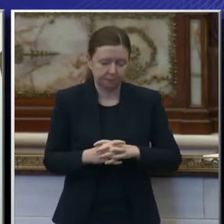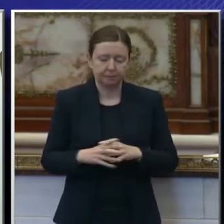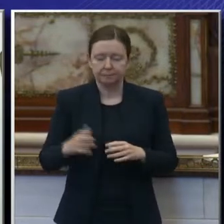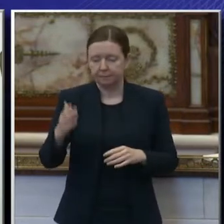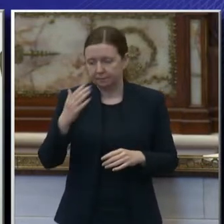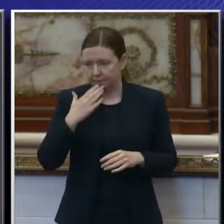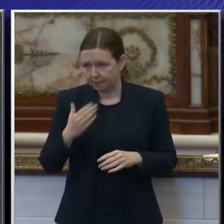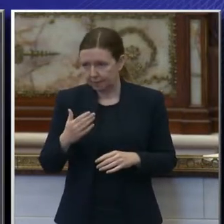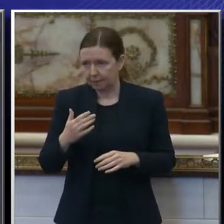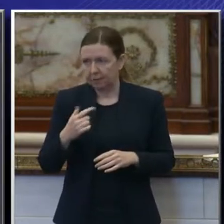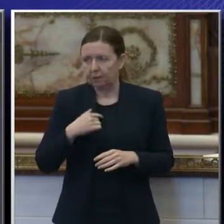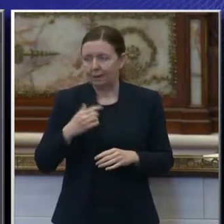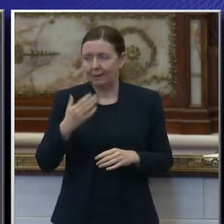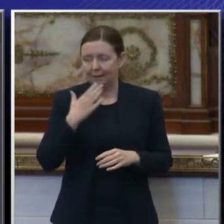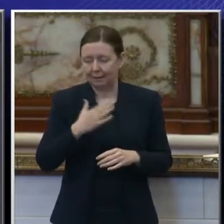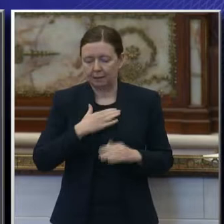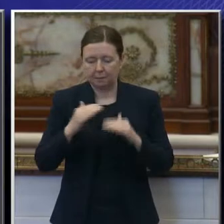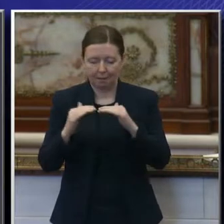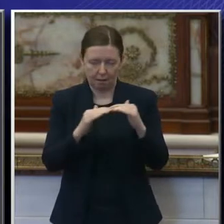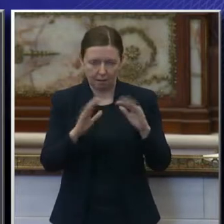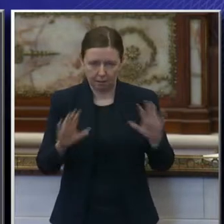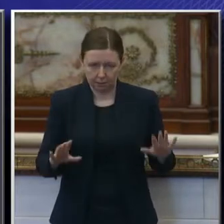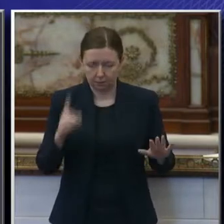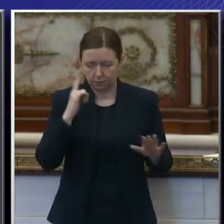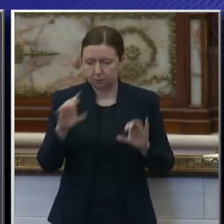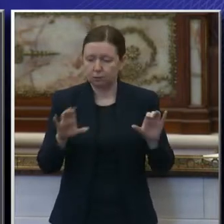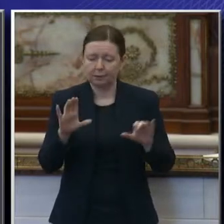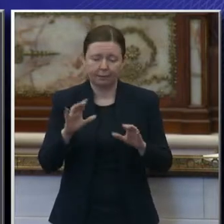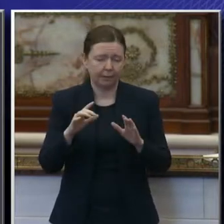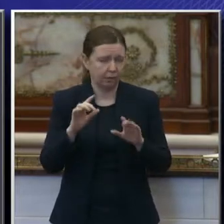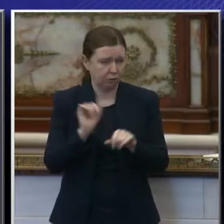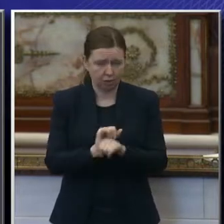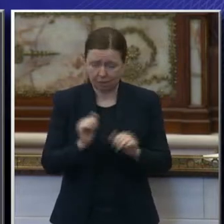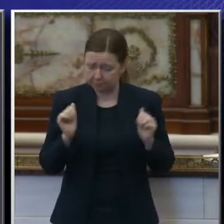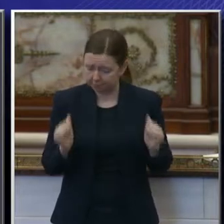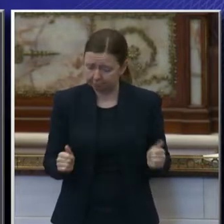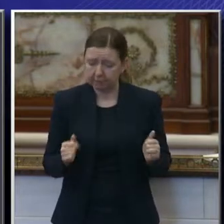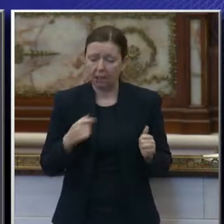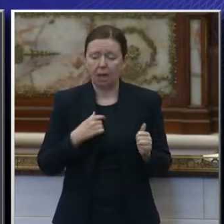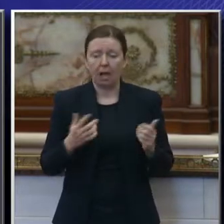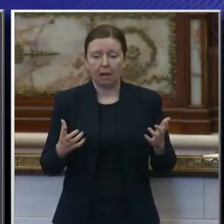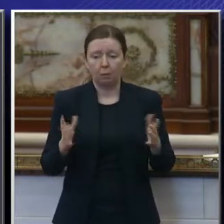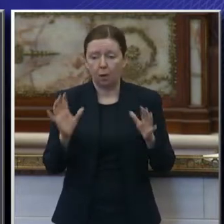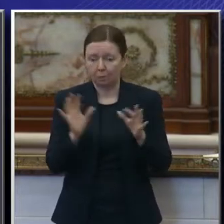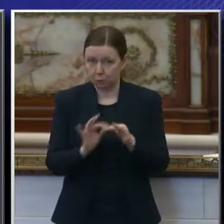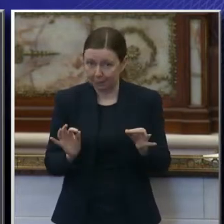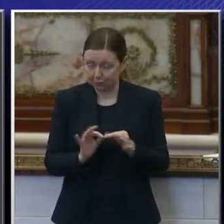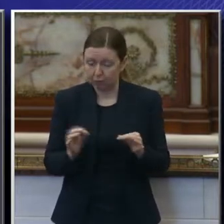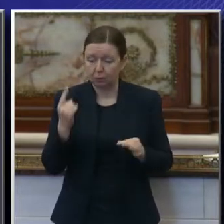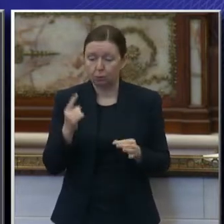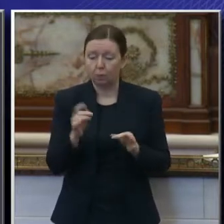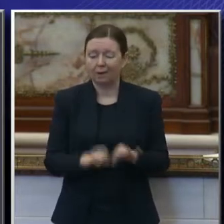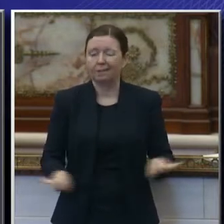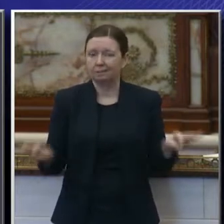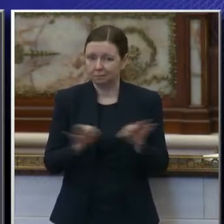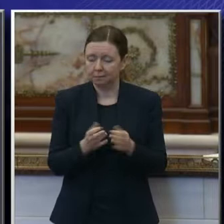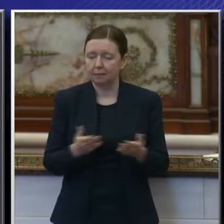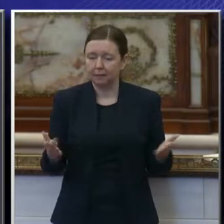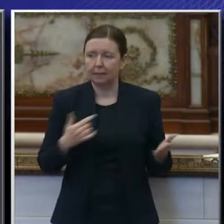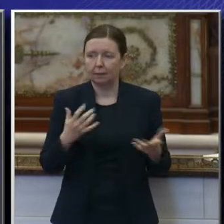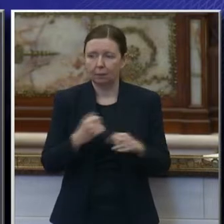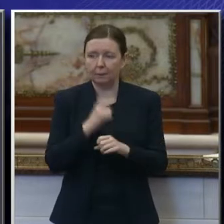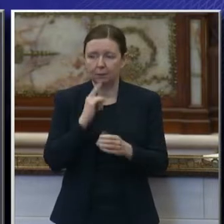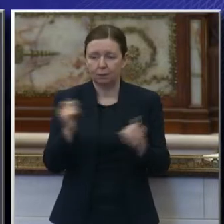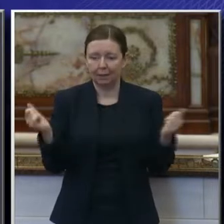you very much. And I thank my colleagues for just doing their due diligence. I do just want to mention one key component. I want to make sure that